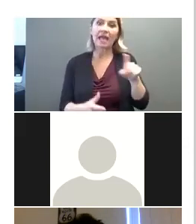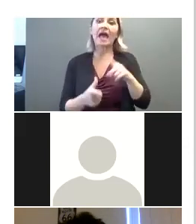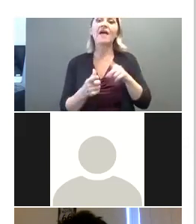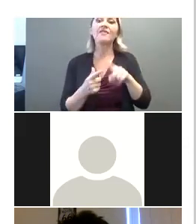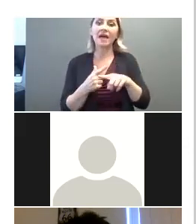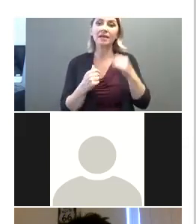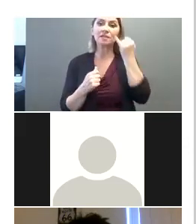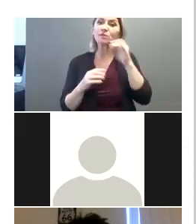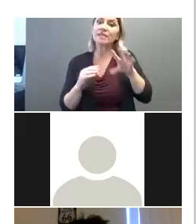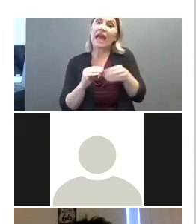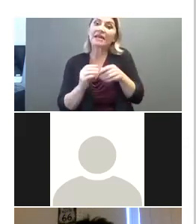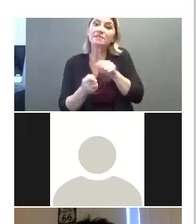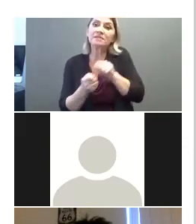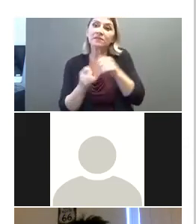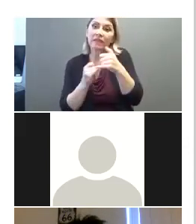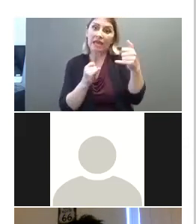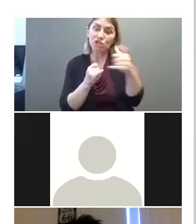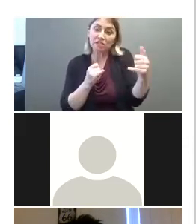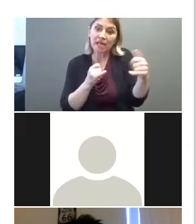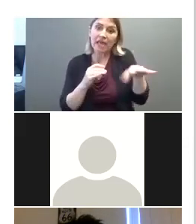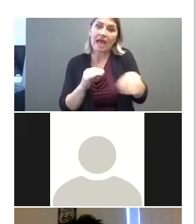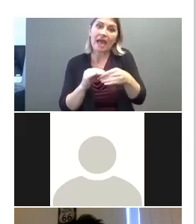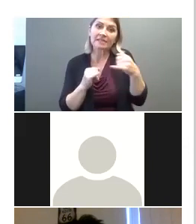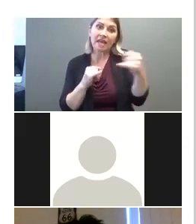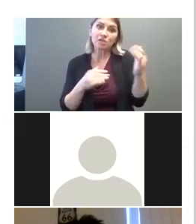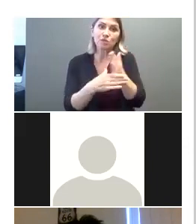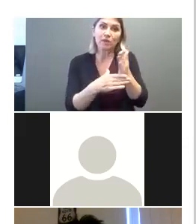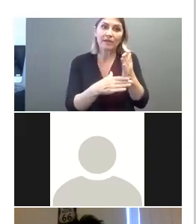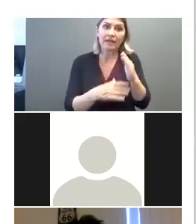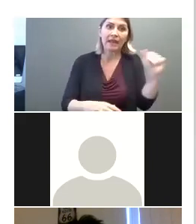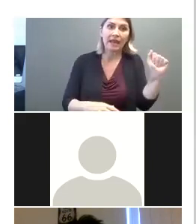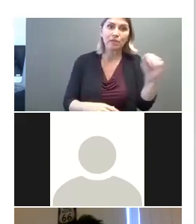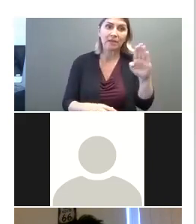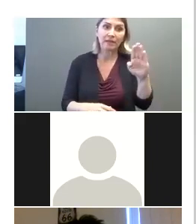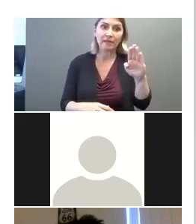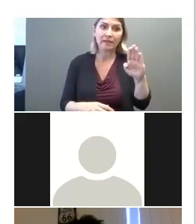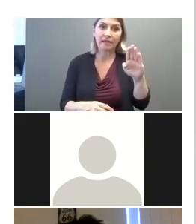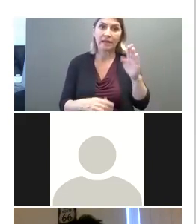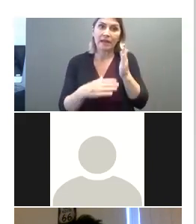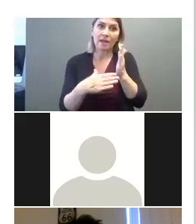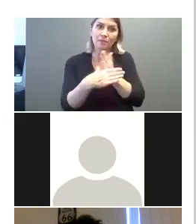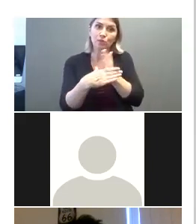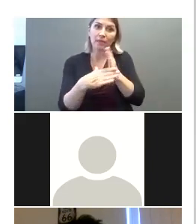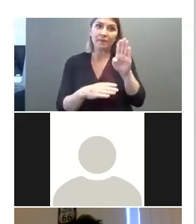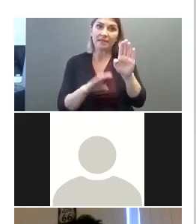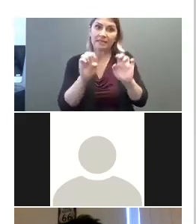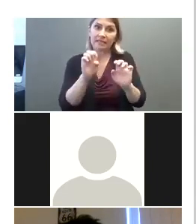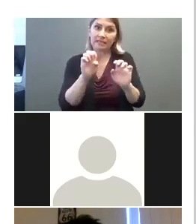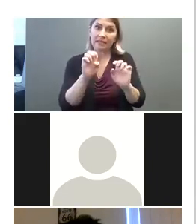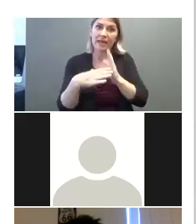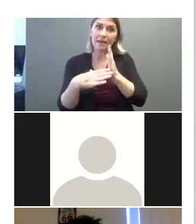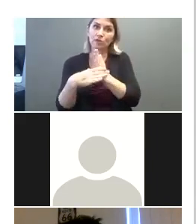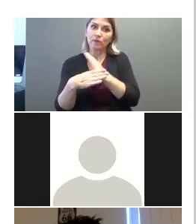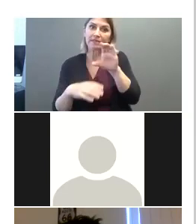that it adds certain edges. It adds an edge between A to D. It adds an edge between B to E, and it adds an edge